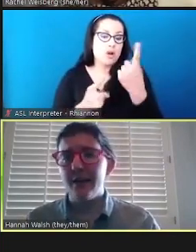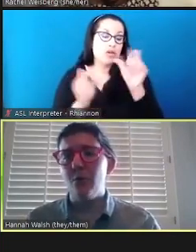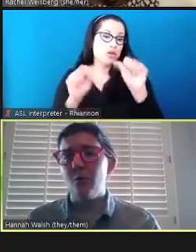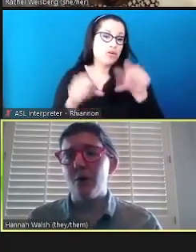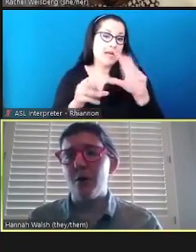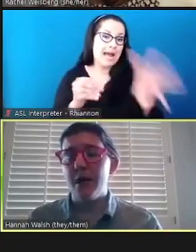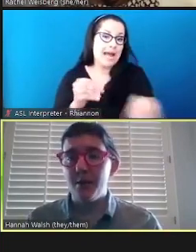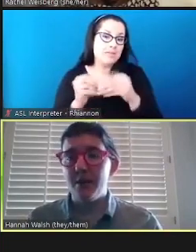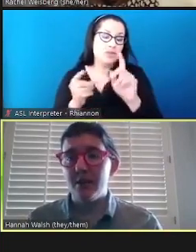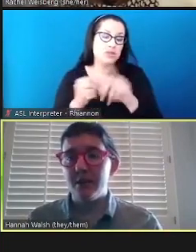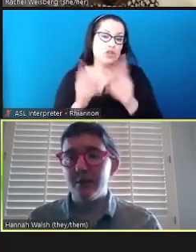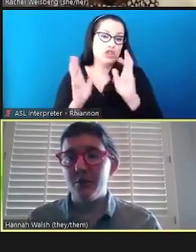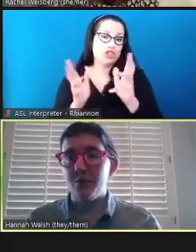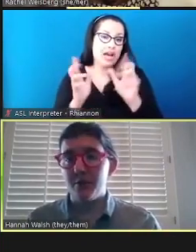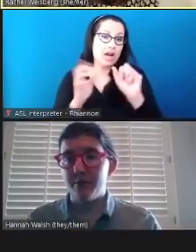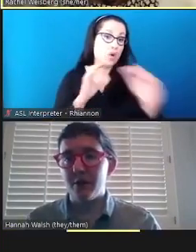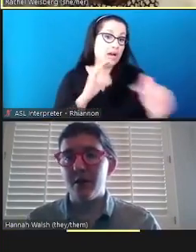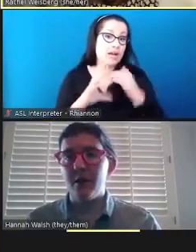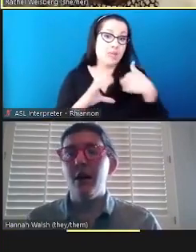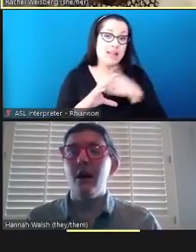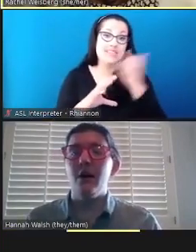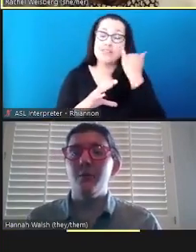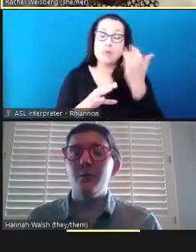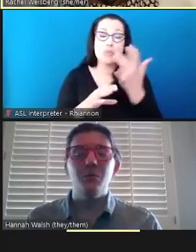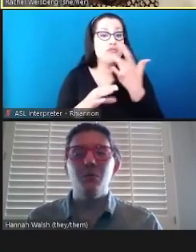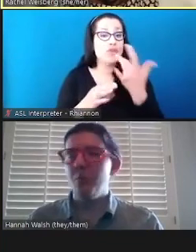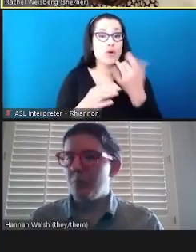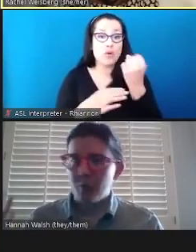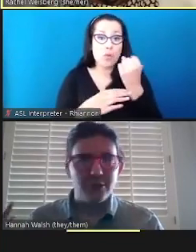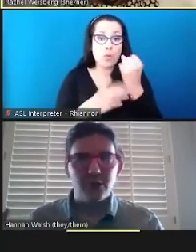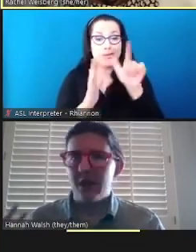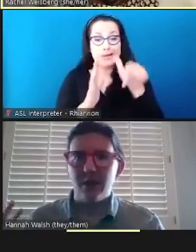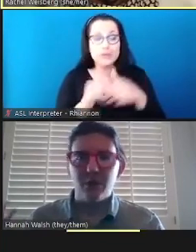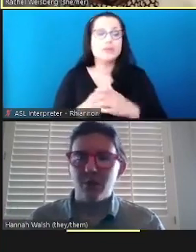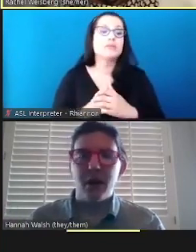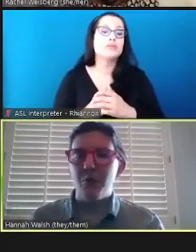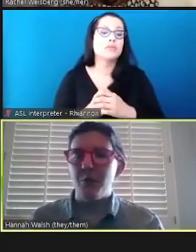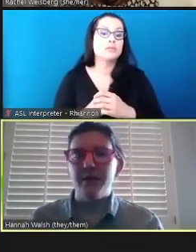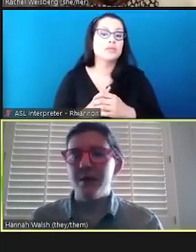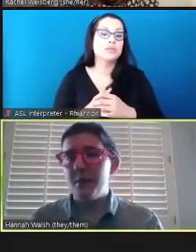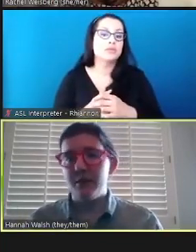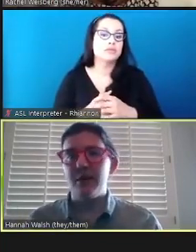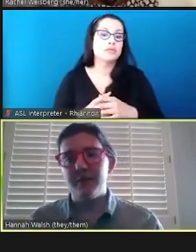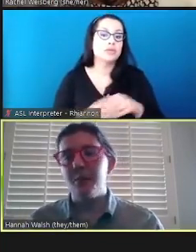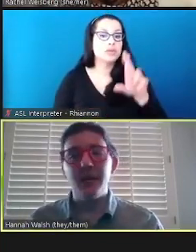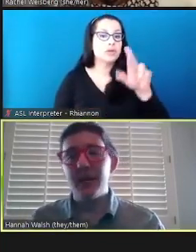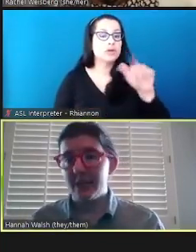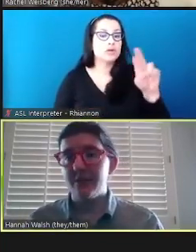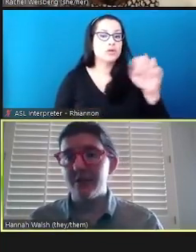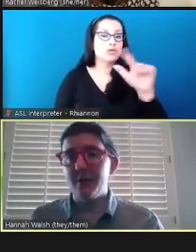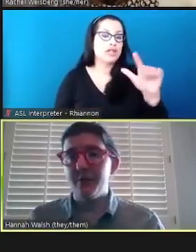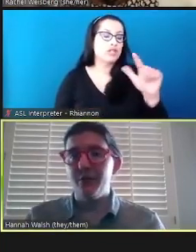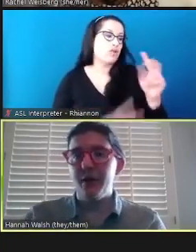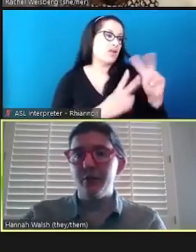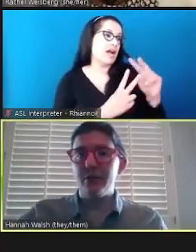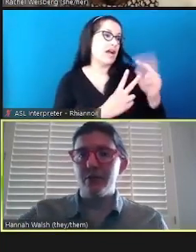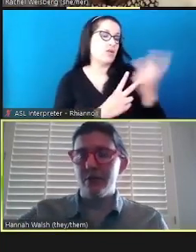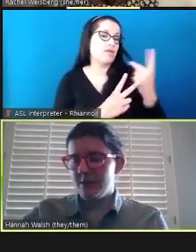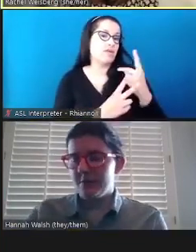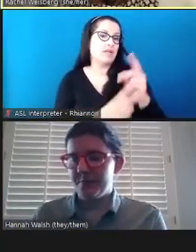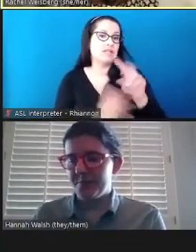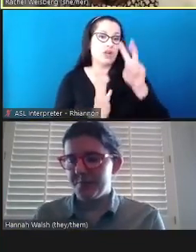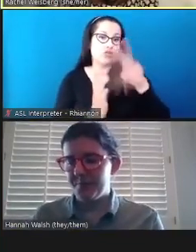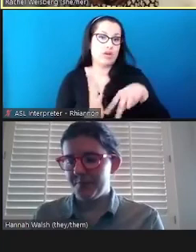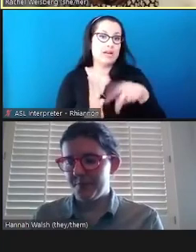chat or email us if you'd prefer. Rachel or I will read them out loud, and then we can answer them if you do have